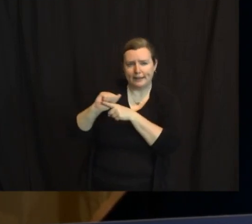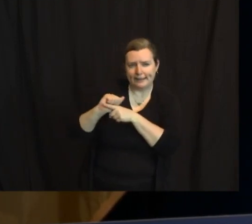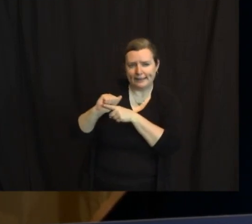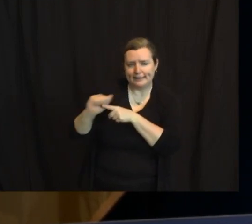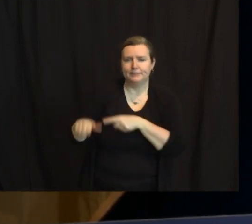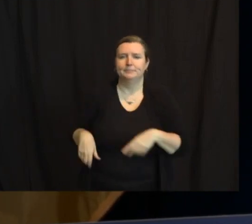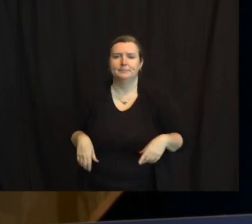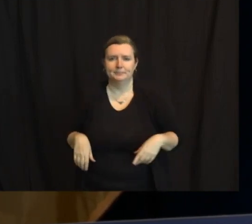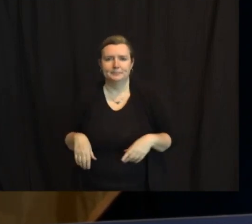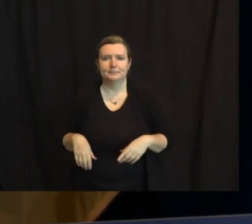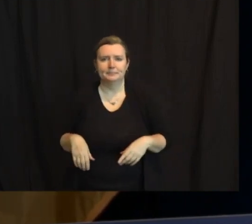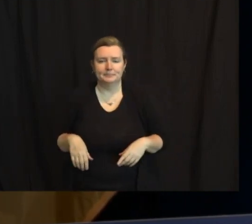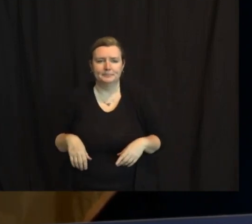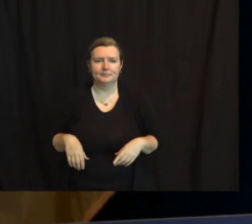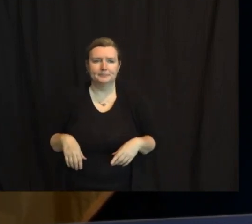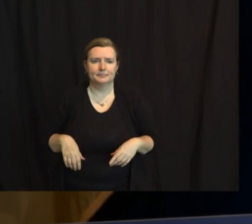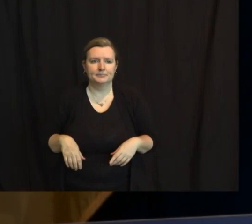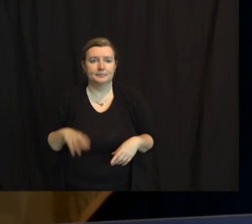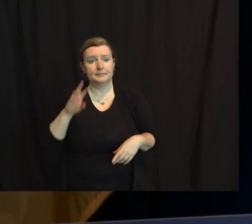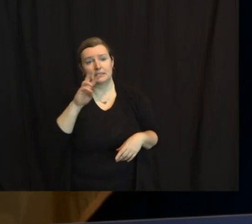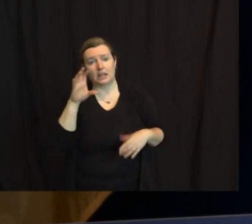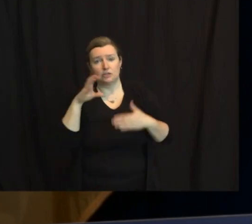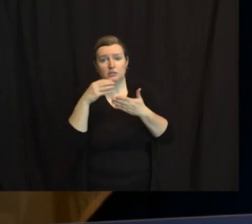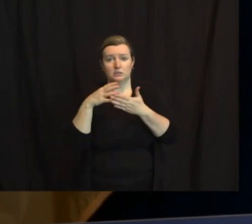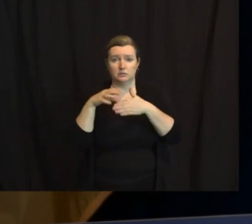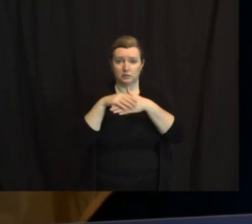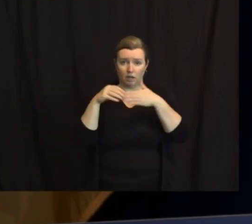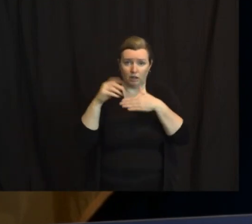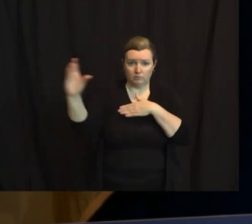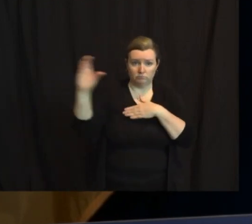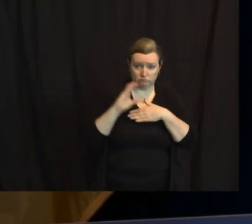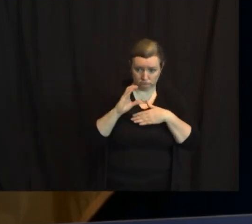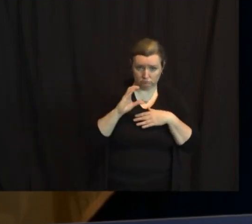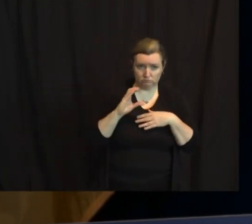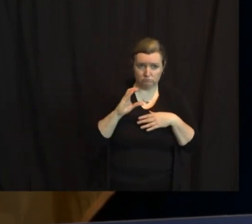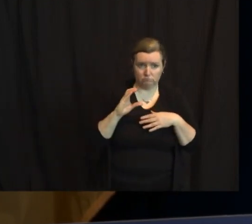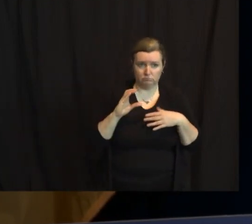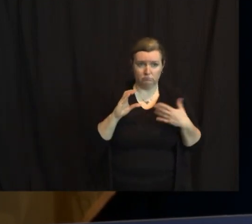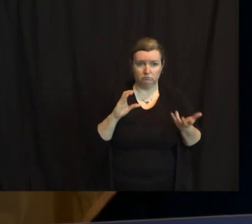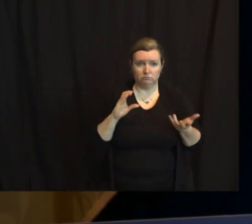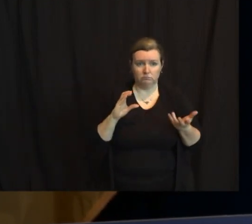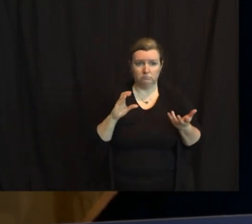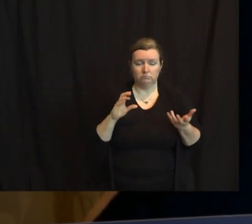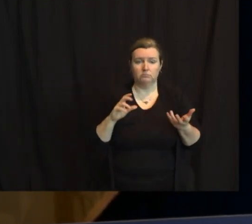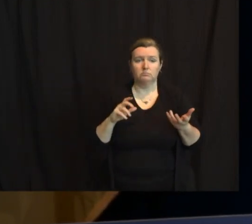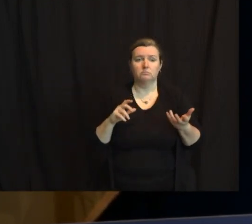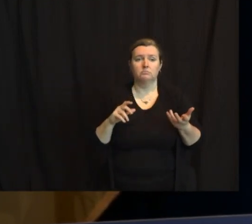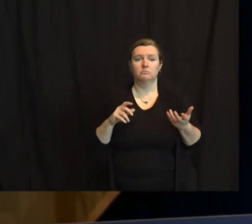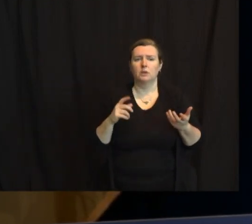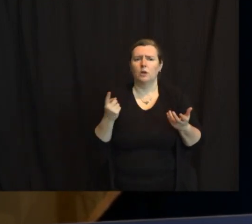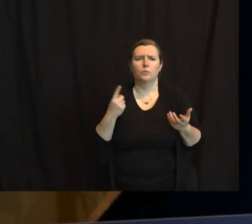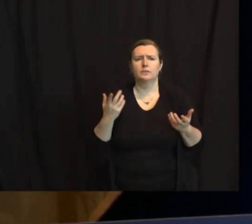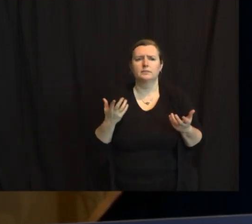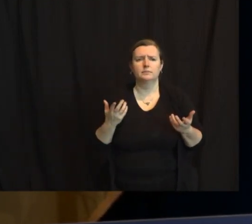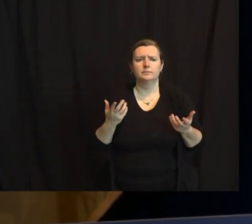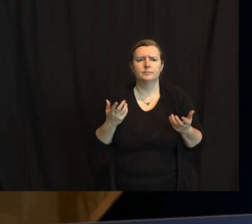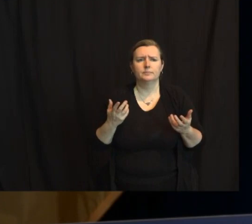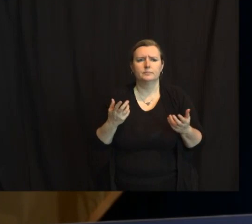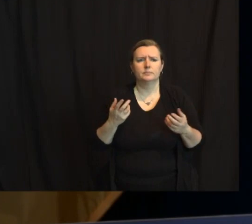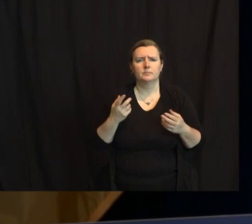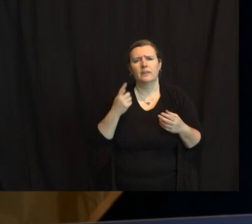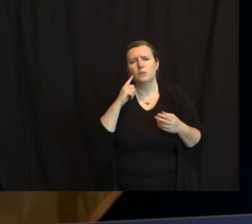$600. Couple things. One, the $600 payment comes in 3 or 4 days after your regular unemployment